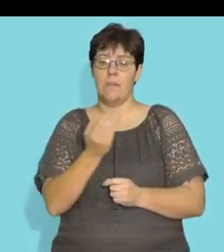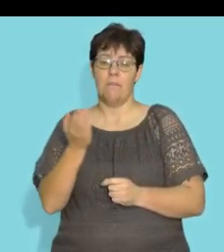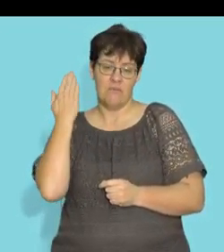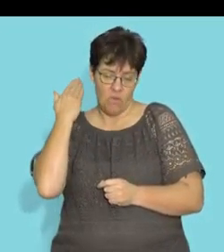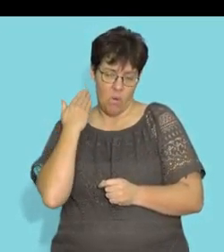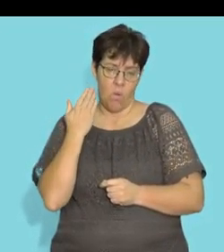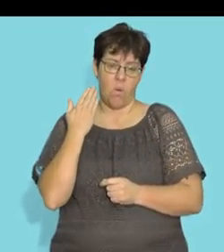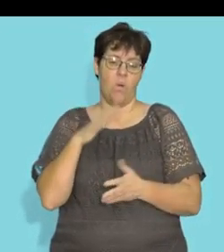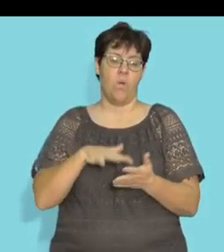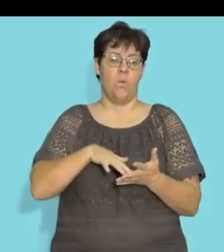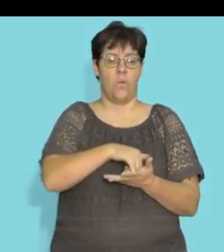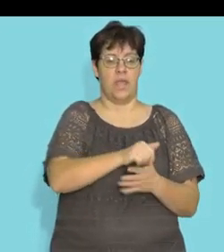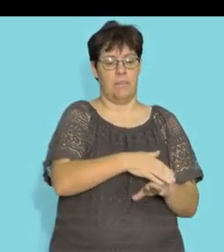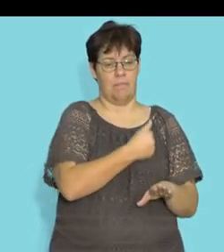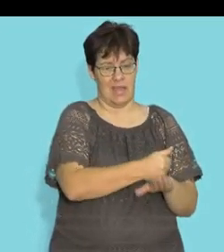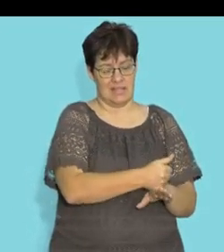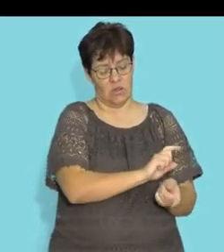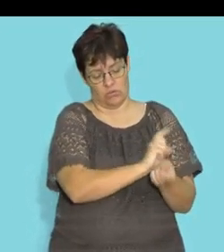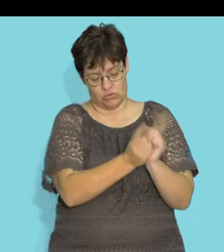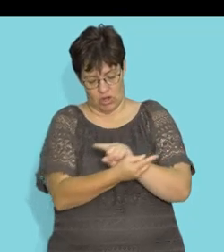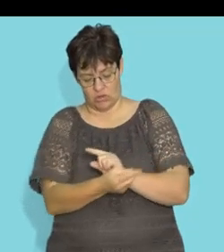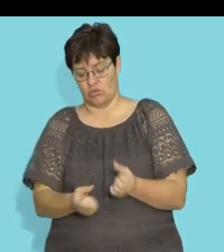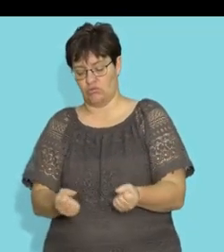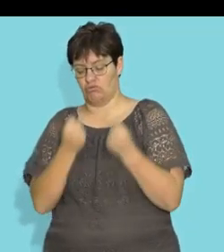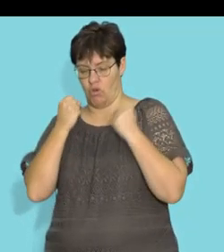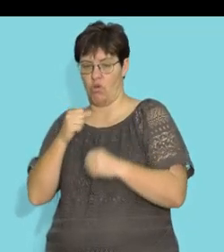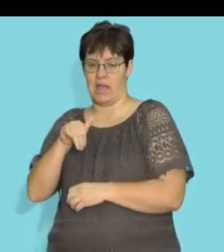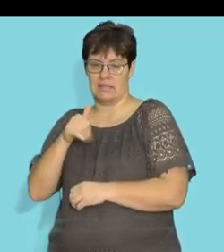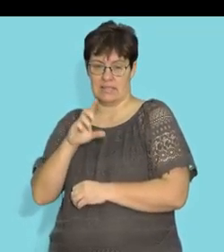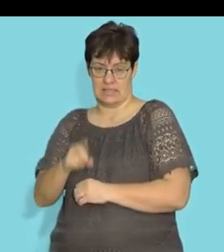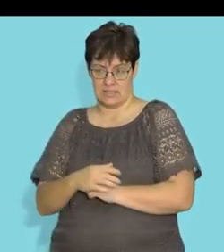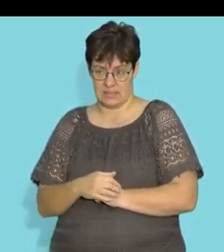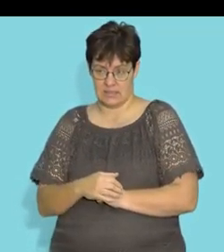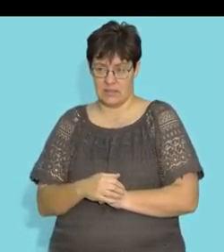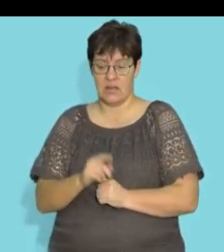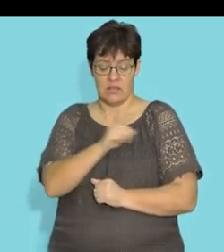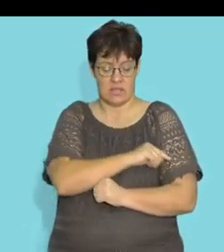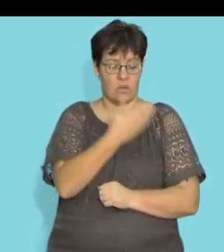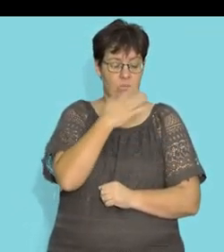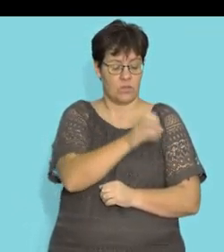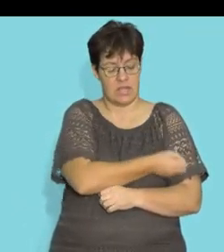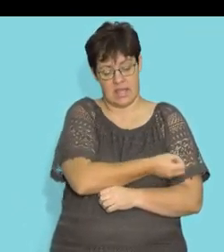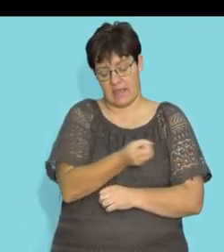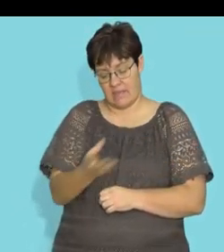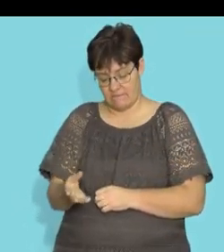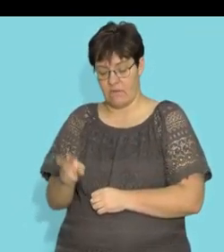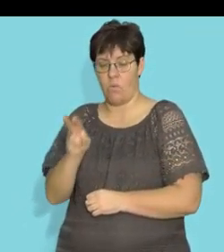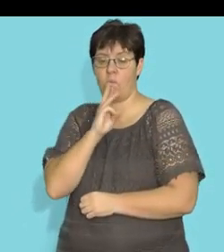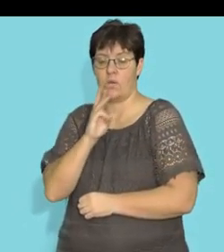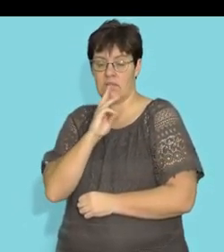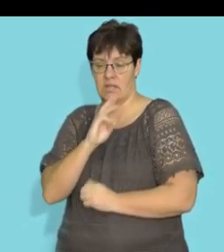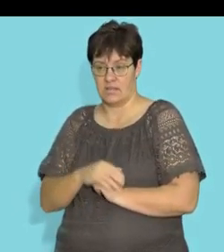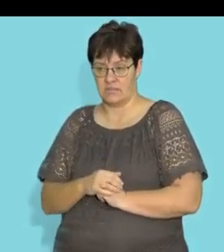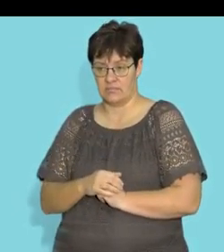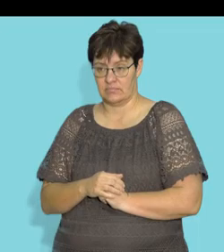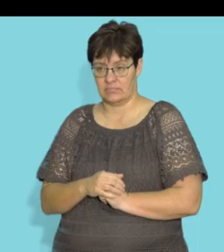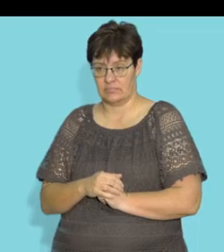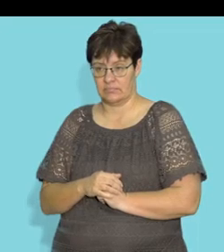ions and ammonia. And we know that the ammonium ion is a strong acid